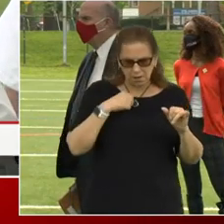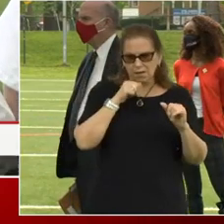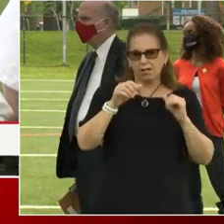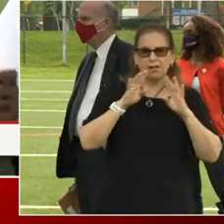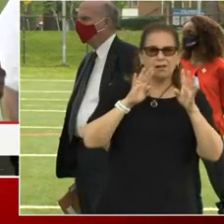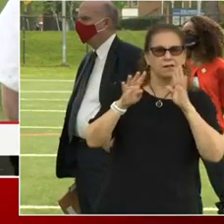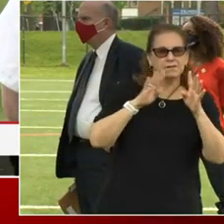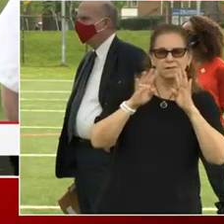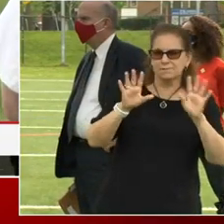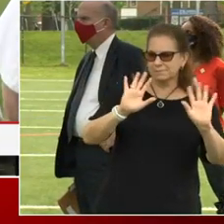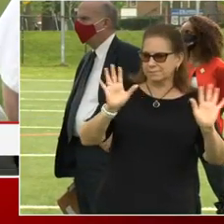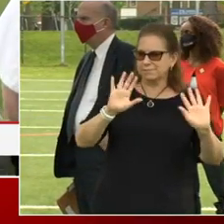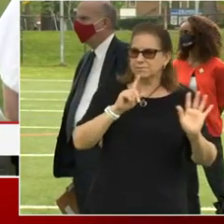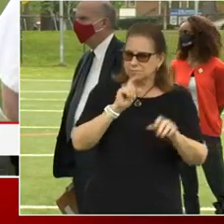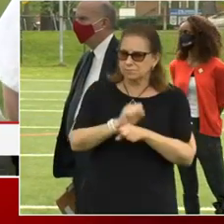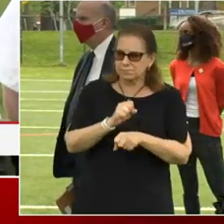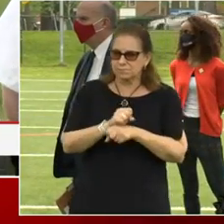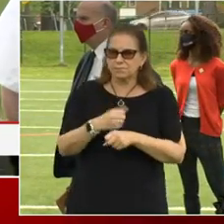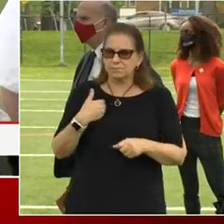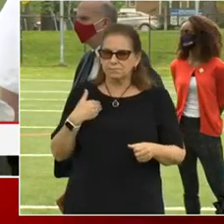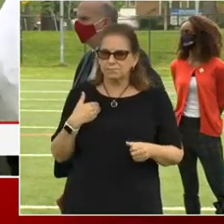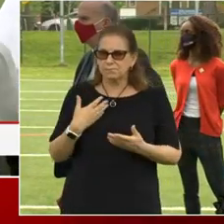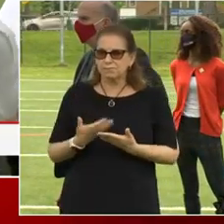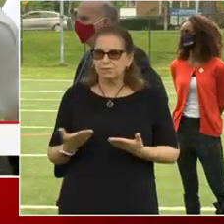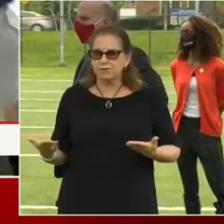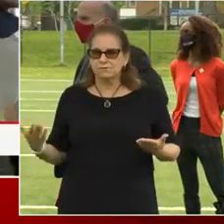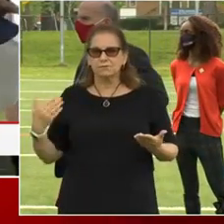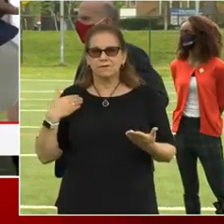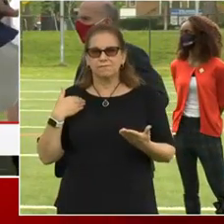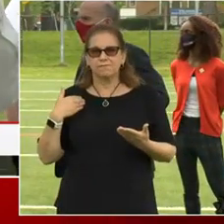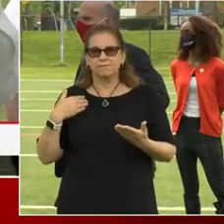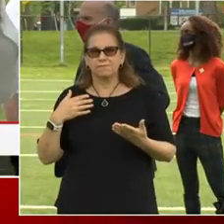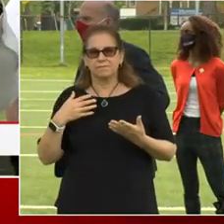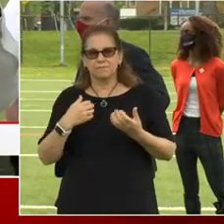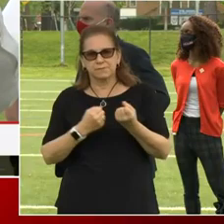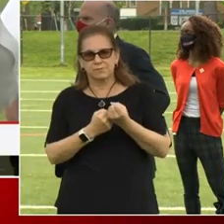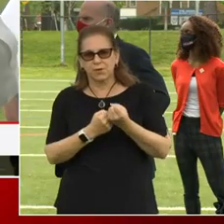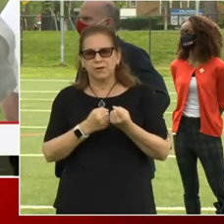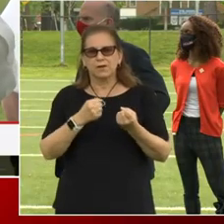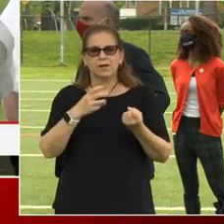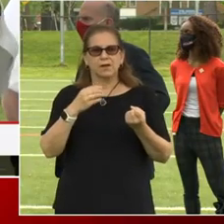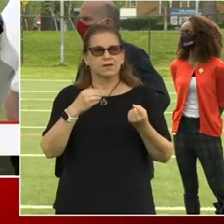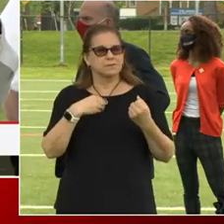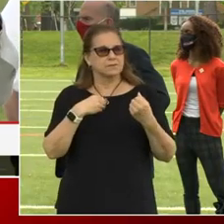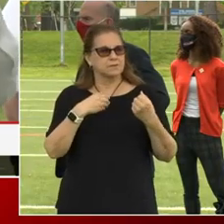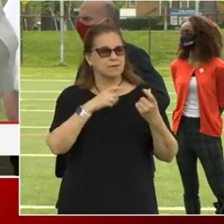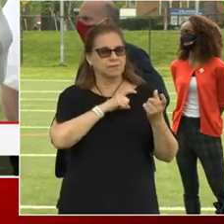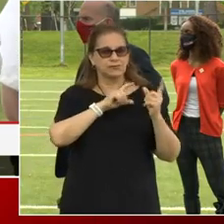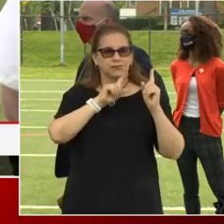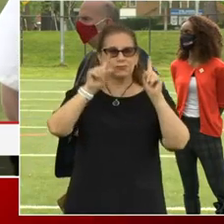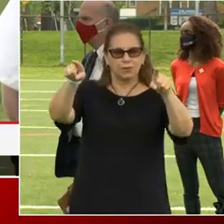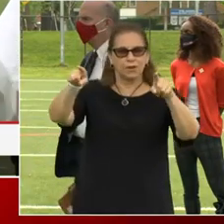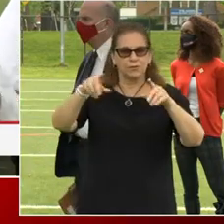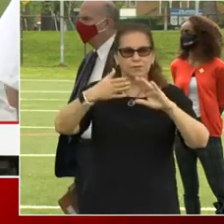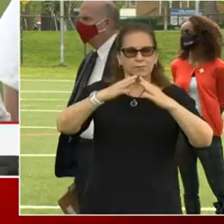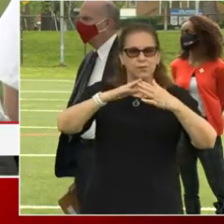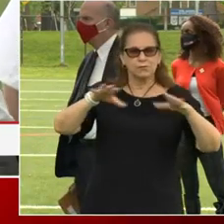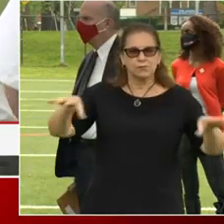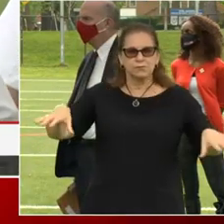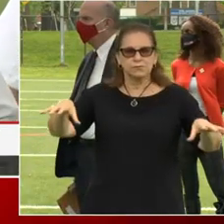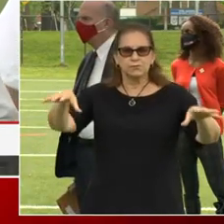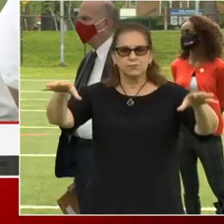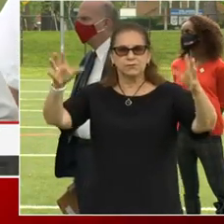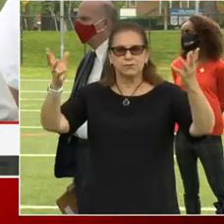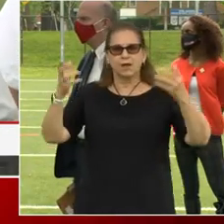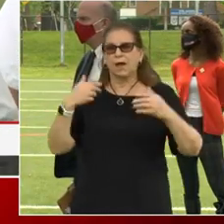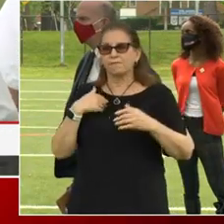deed, by making sure that we have the resources that we need so that officers are out here in community properly staffed and so